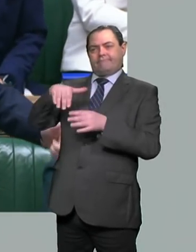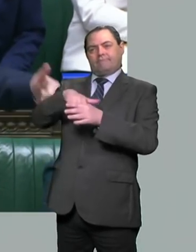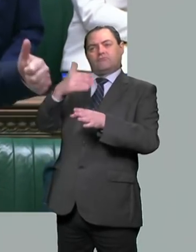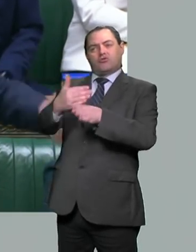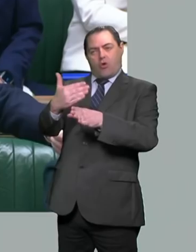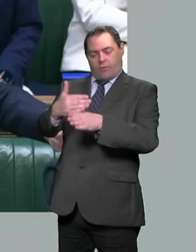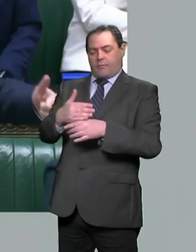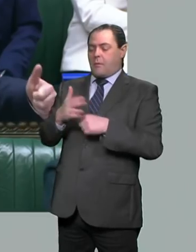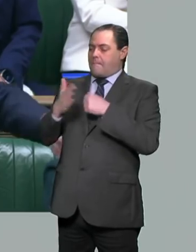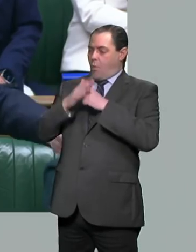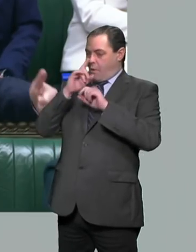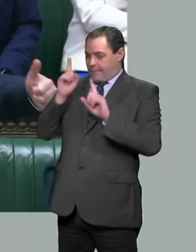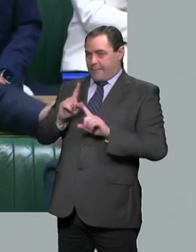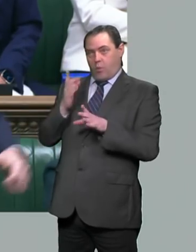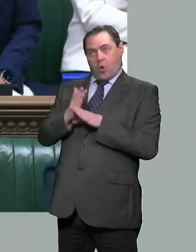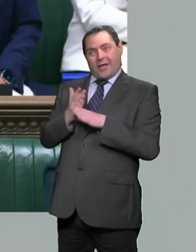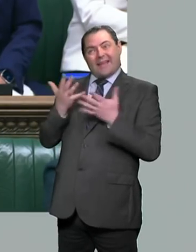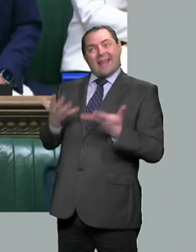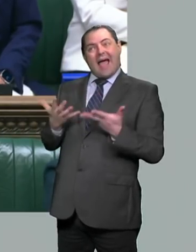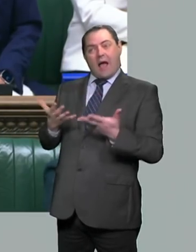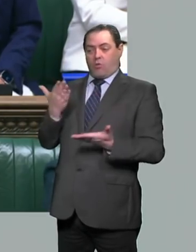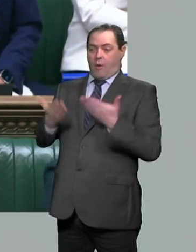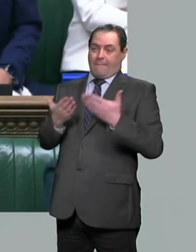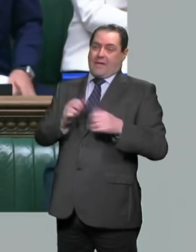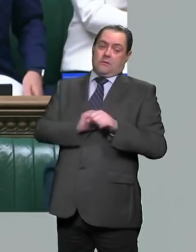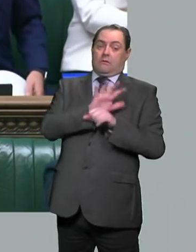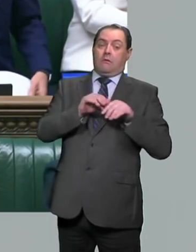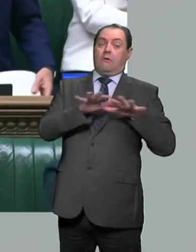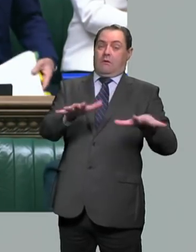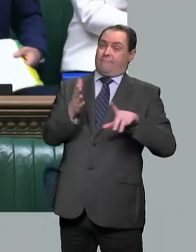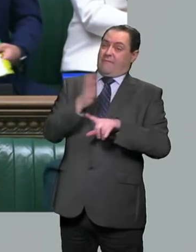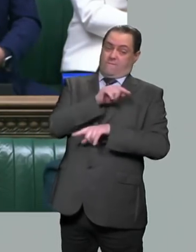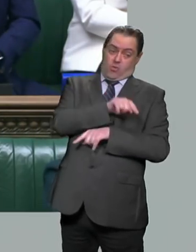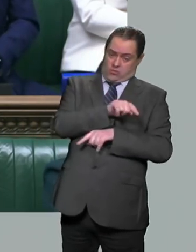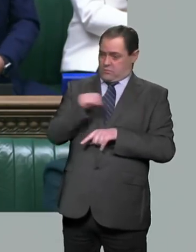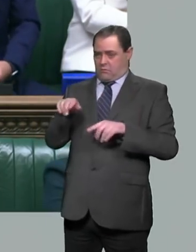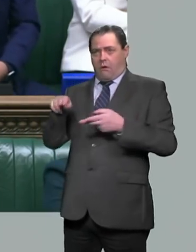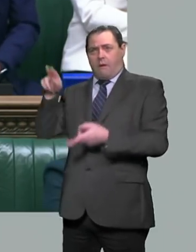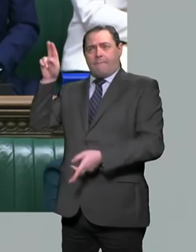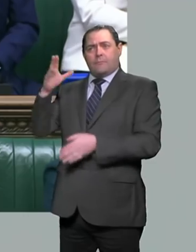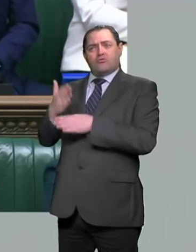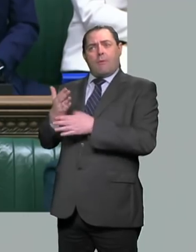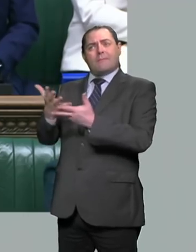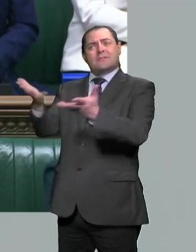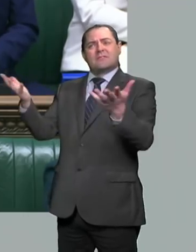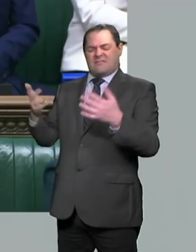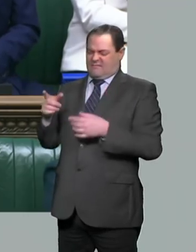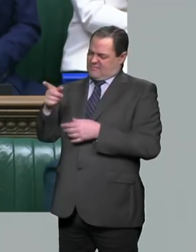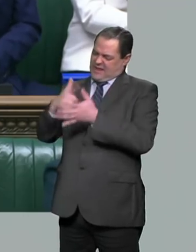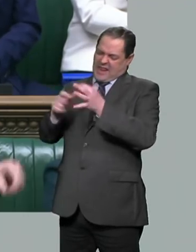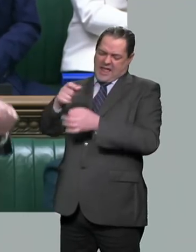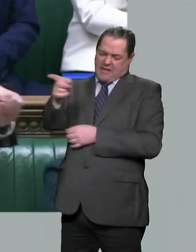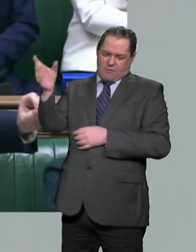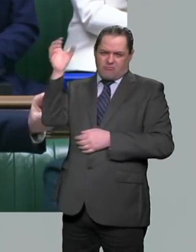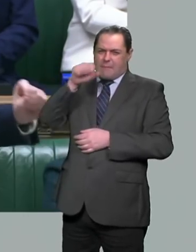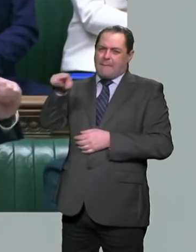people in work now than before the pandemic began, and that is the record of this government. Labour, never forget, Mr. Speaker,